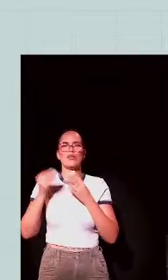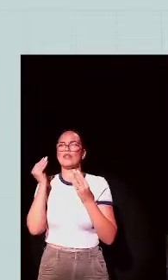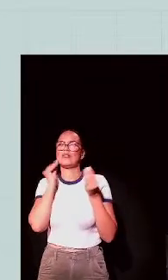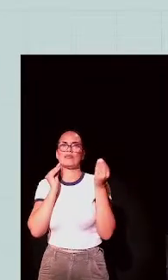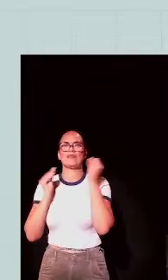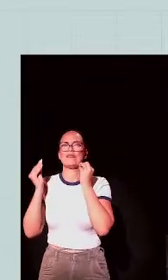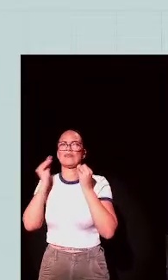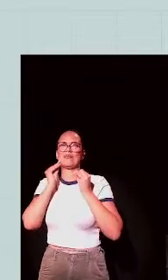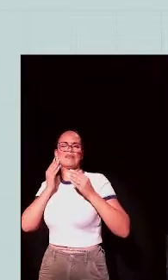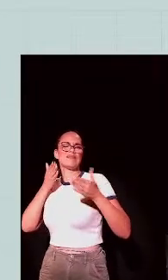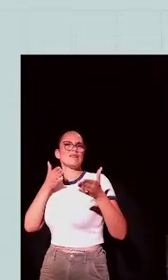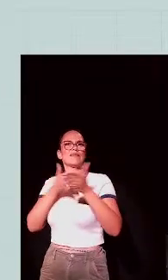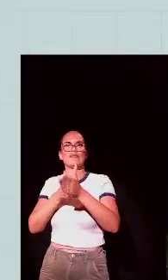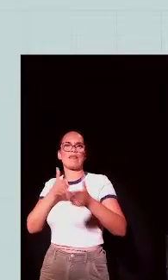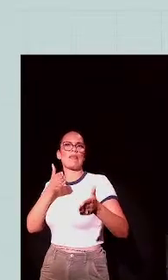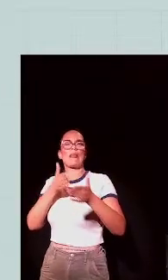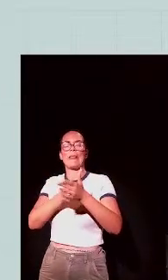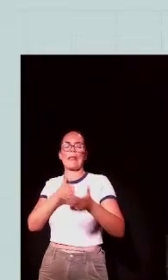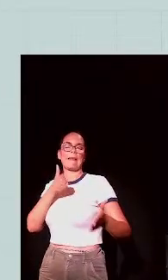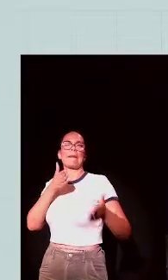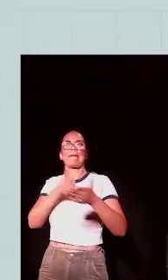through.